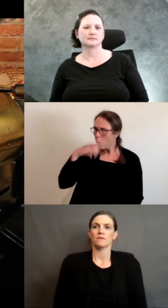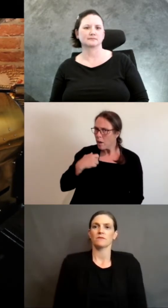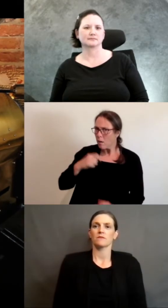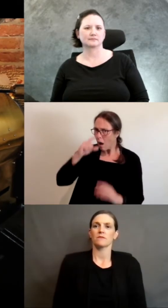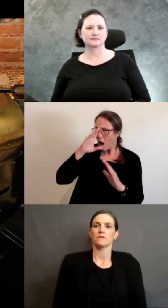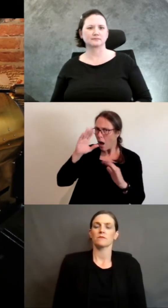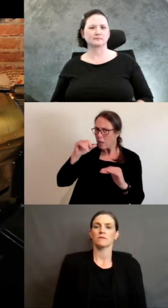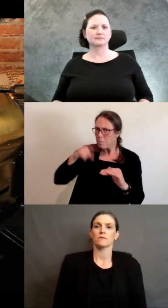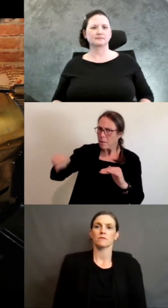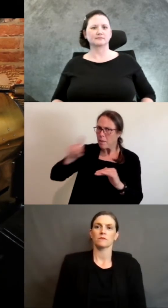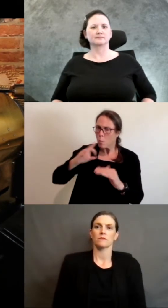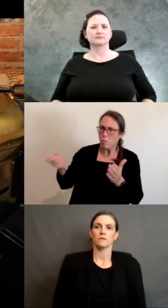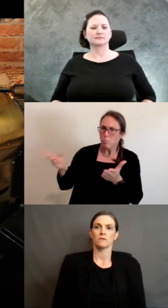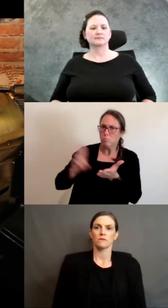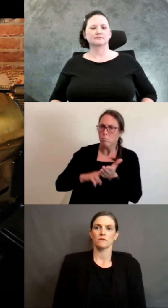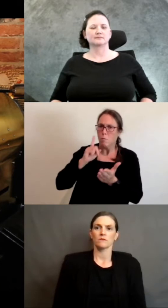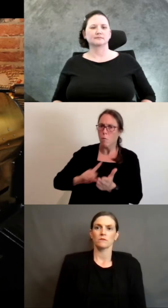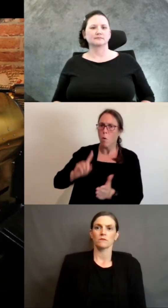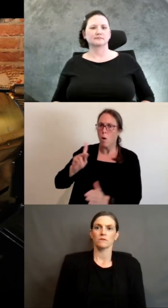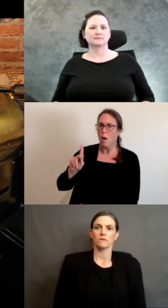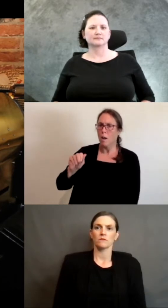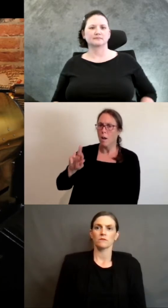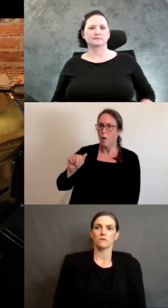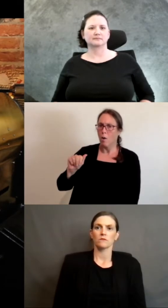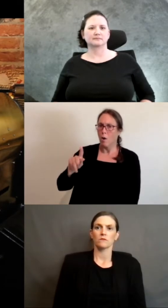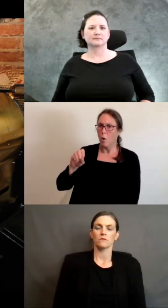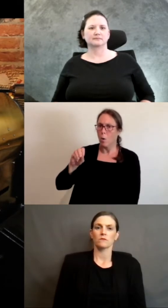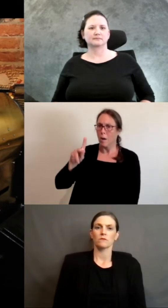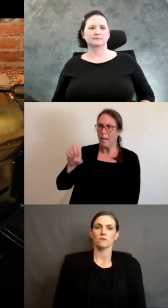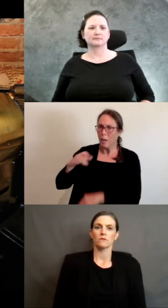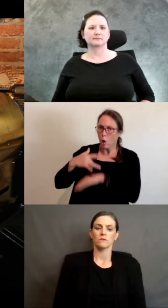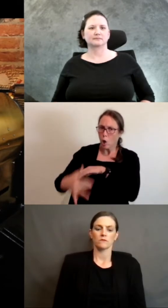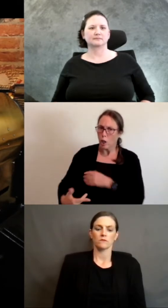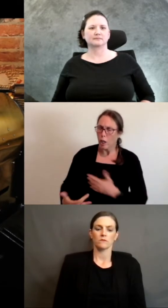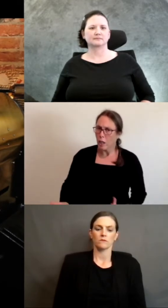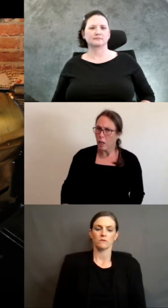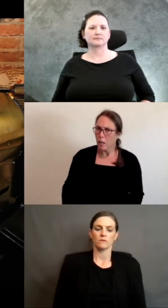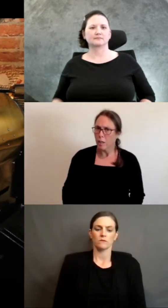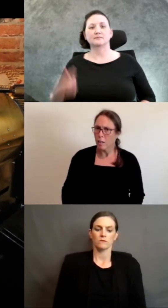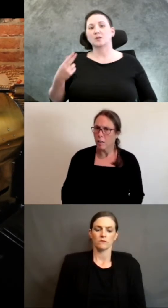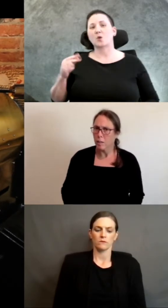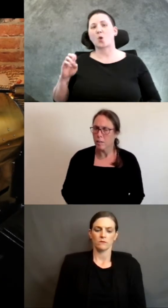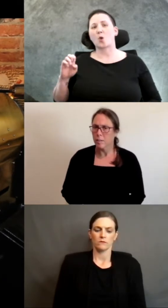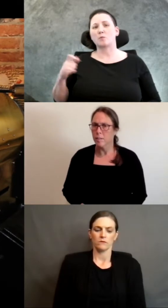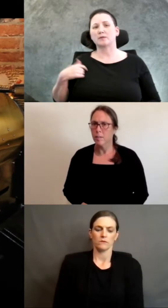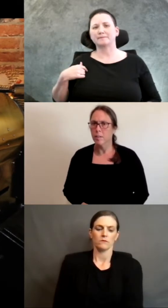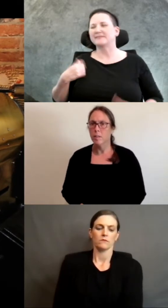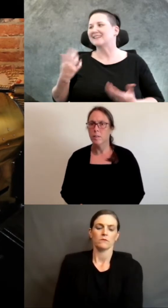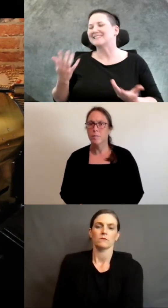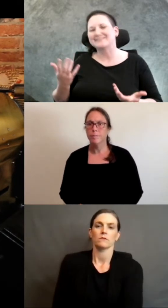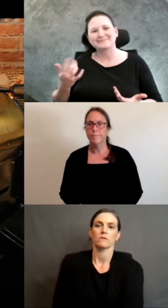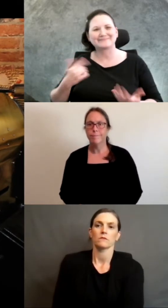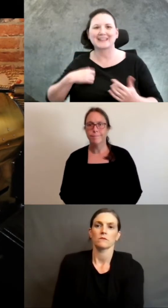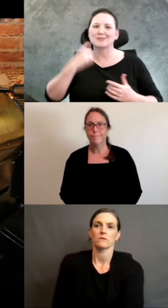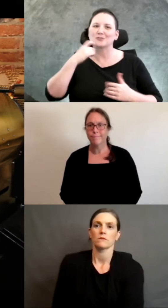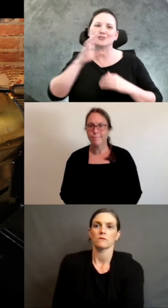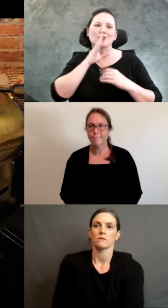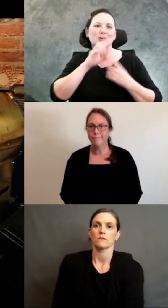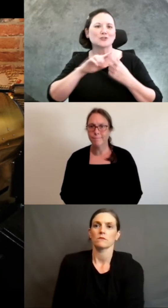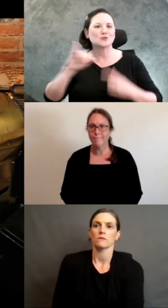early sign-up for karaoke. You know, I was just talking with Jessica about being